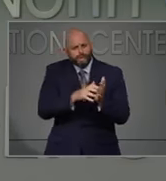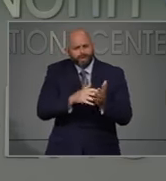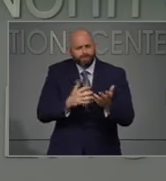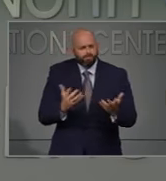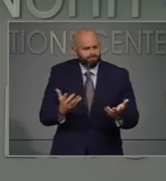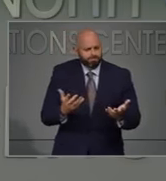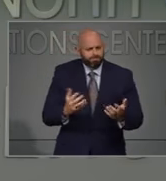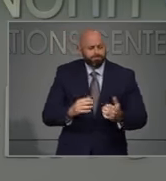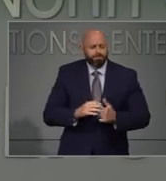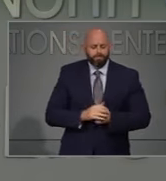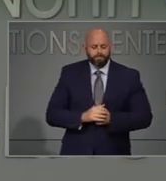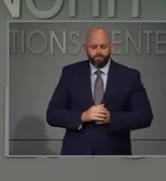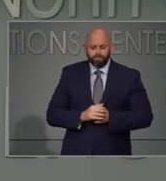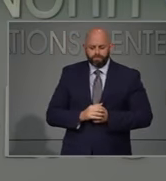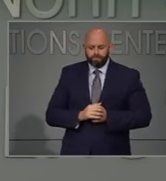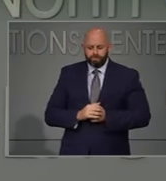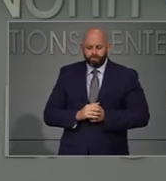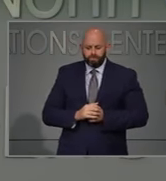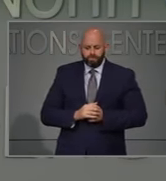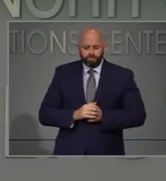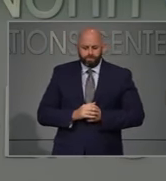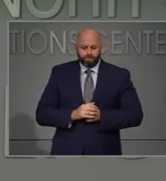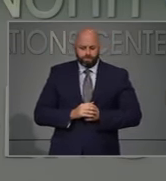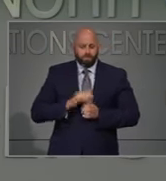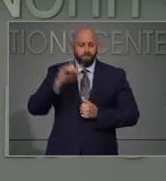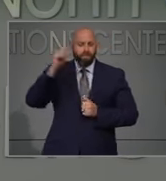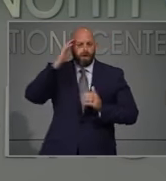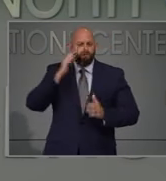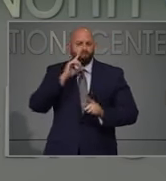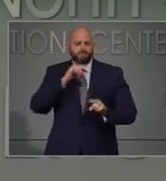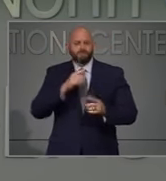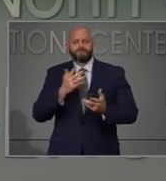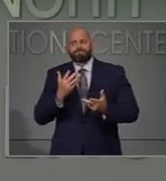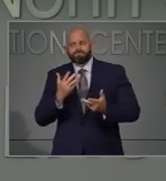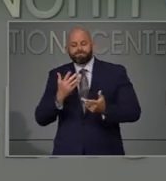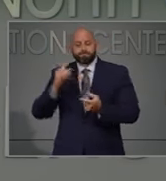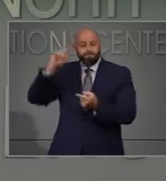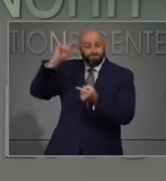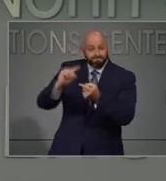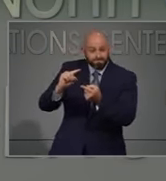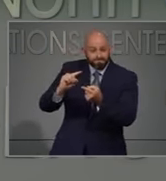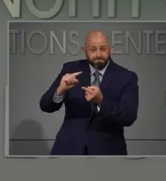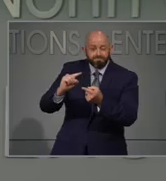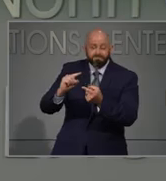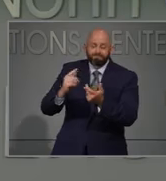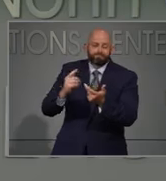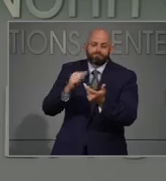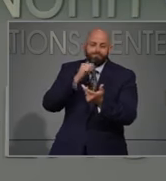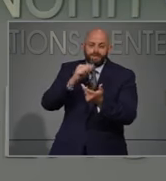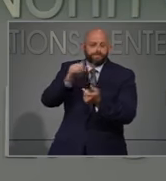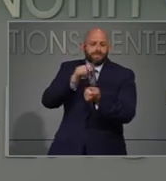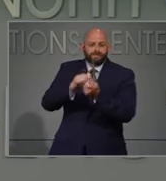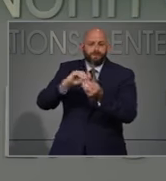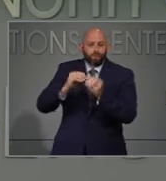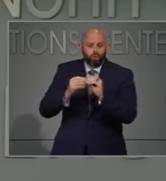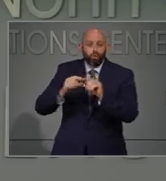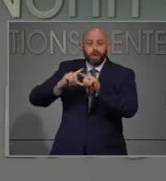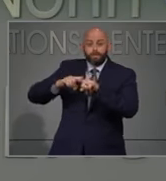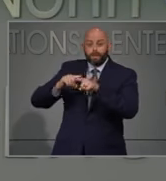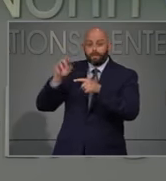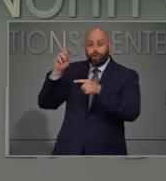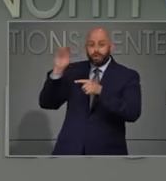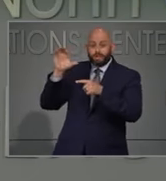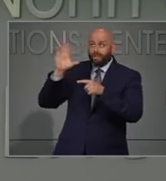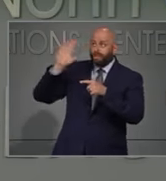Thanks. We don't have a specific number. It would depend upon their plan and what they want to do